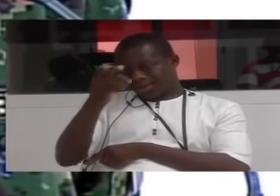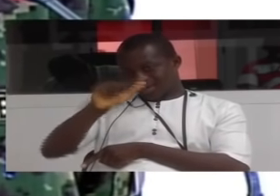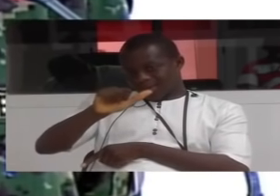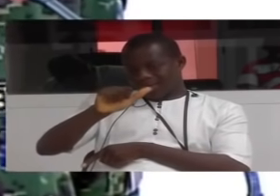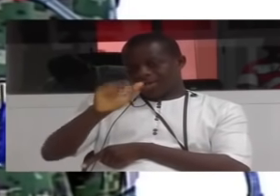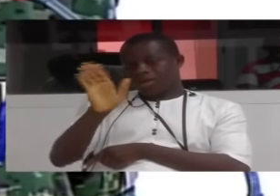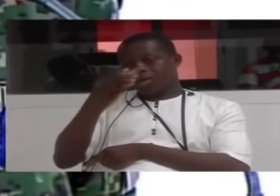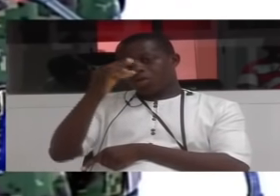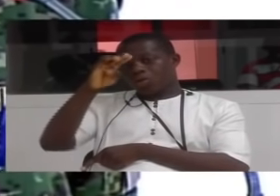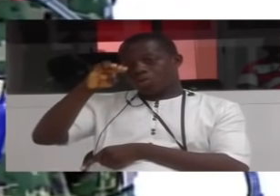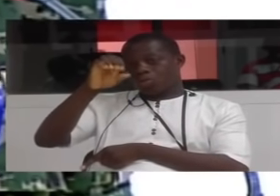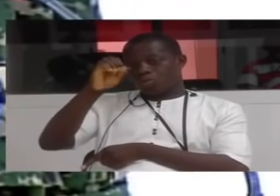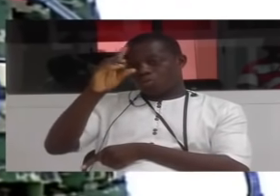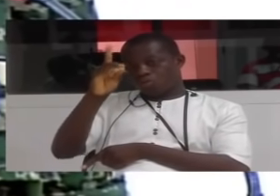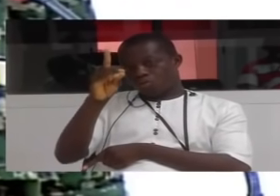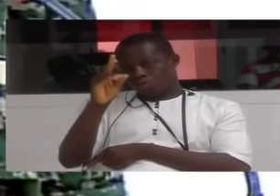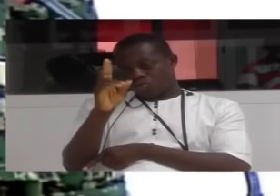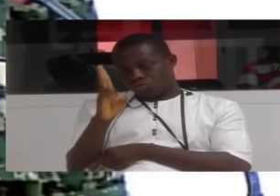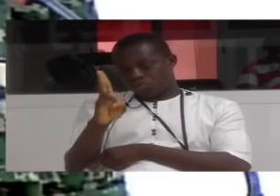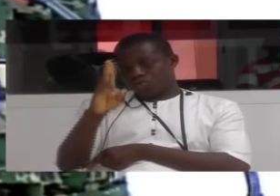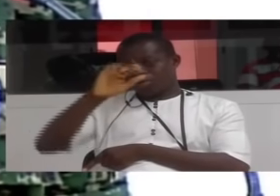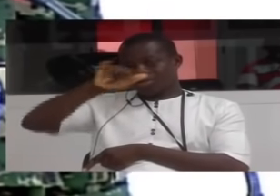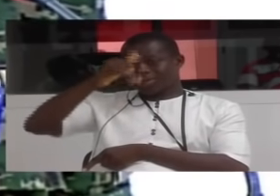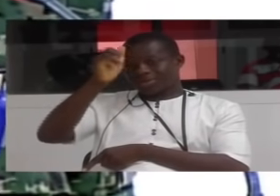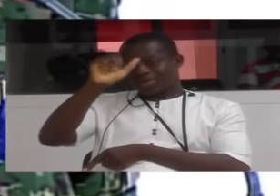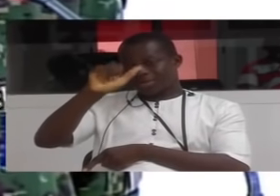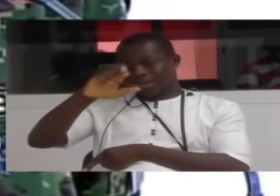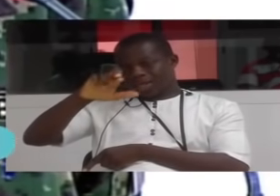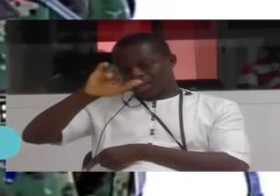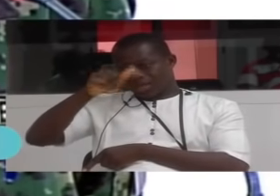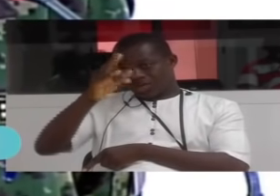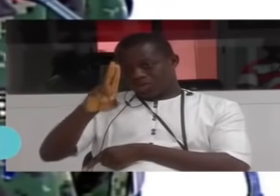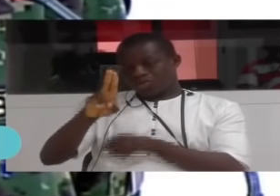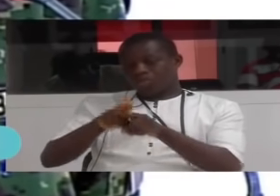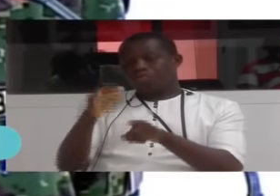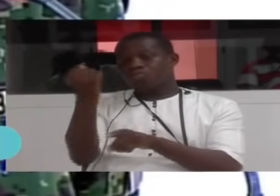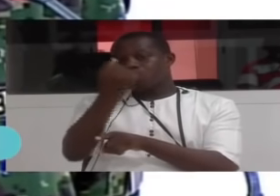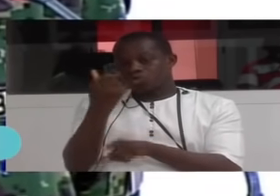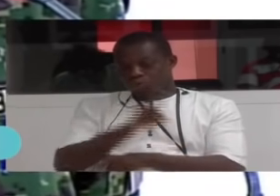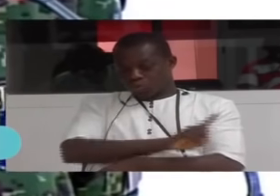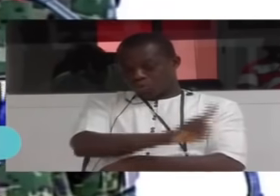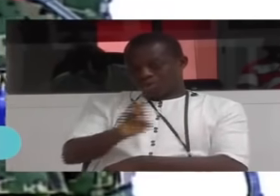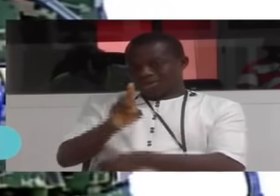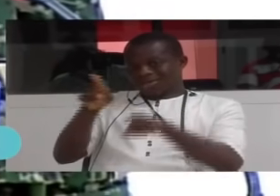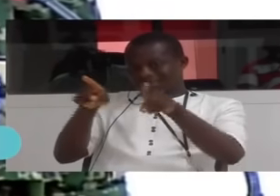Modu Jaju alias Rambo. Modu Jaju alias Rambo. Because ñun ñoo nekkon ben moto Sambo mo ñu don drive. Because we were in